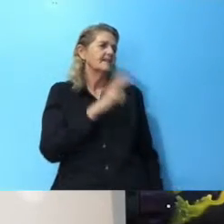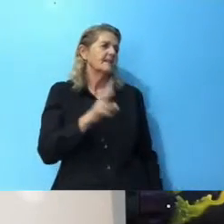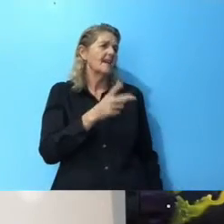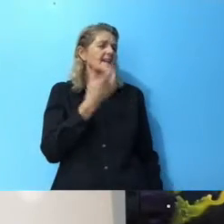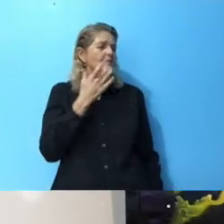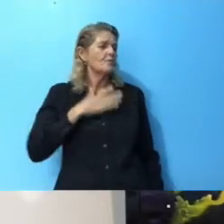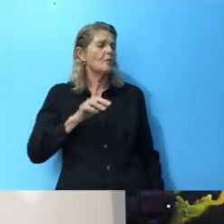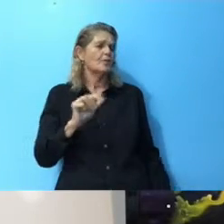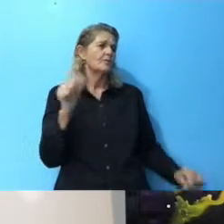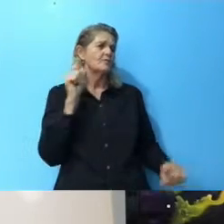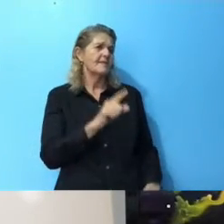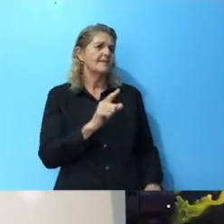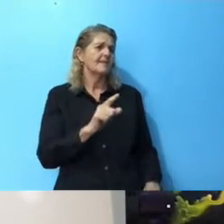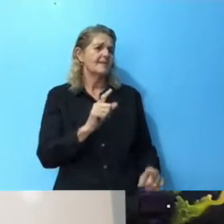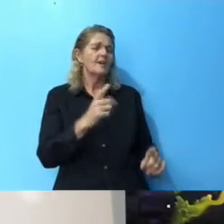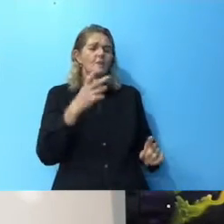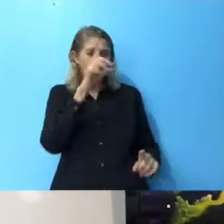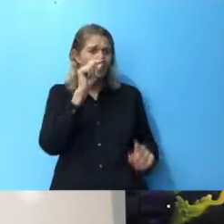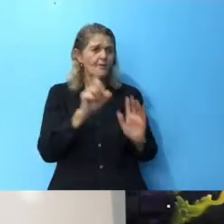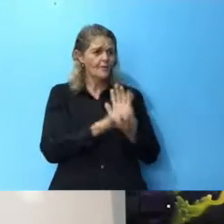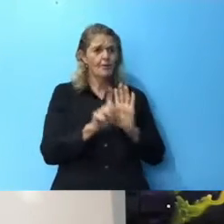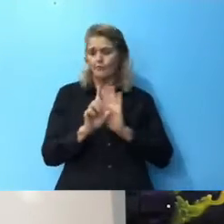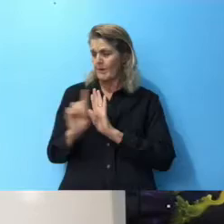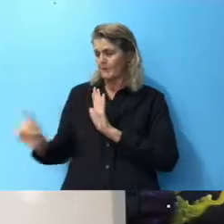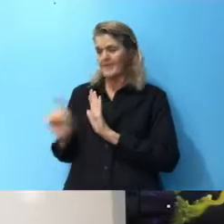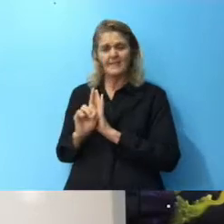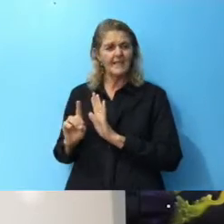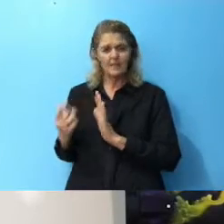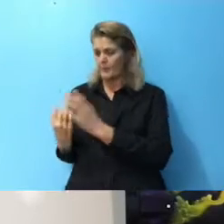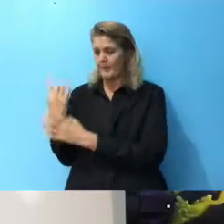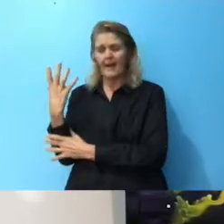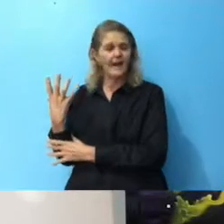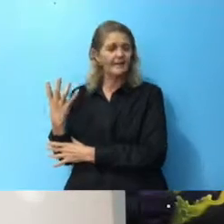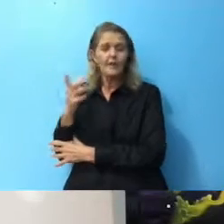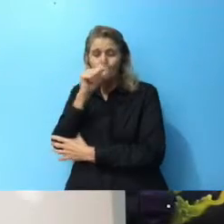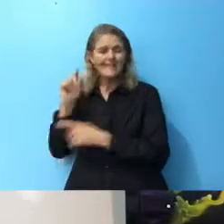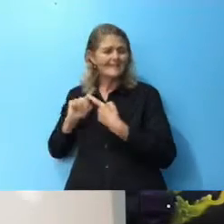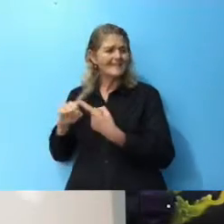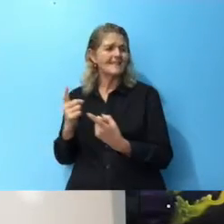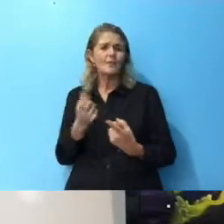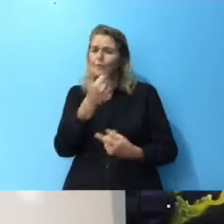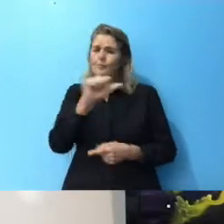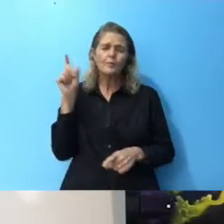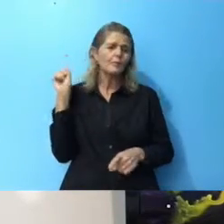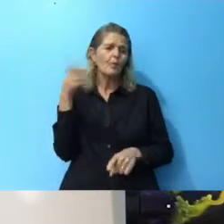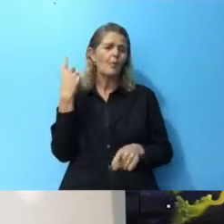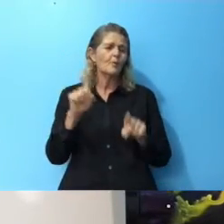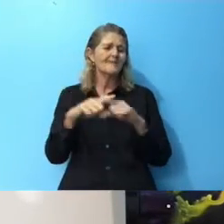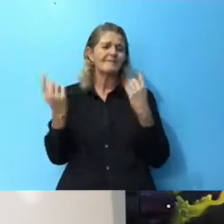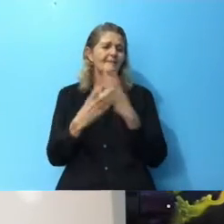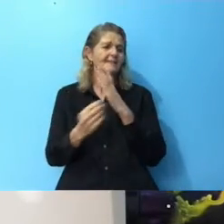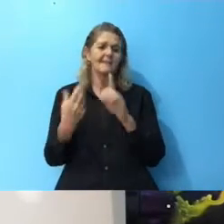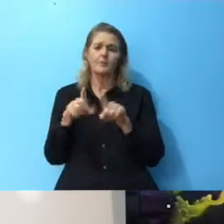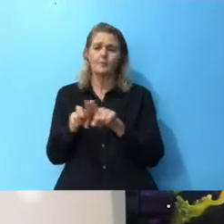do this last work by representing something and drawing a plant or something that you love, you can still bring all of these